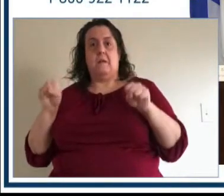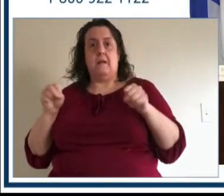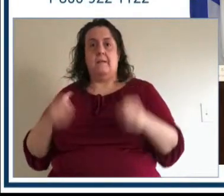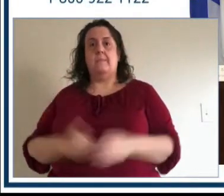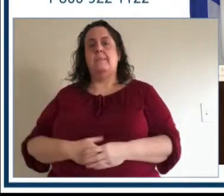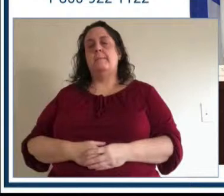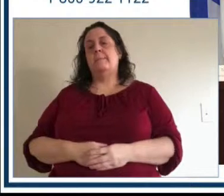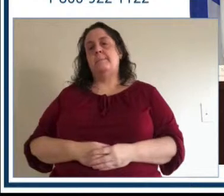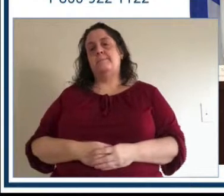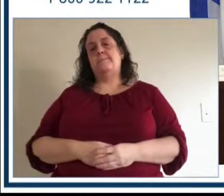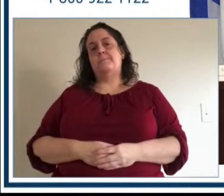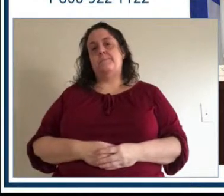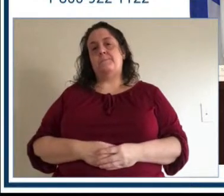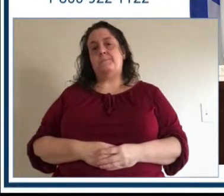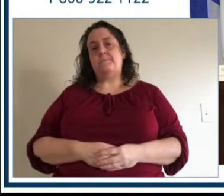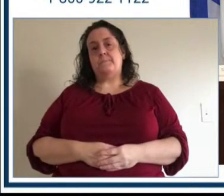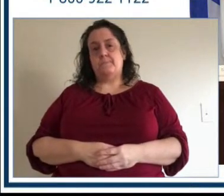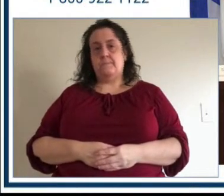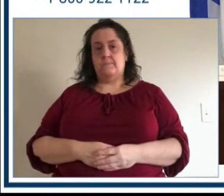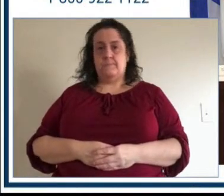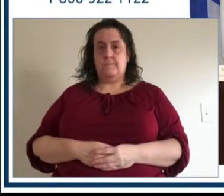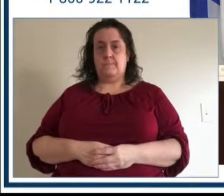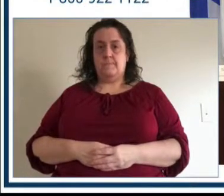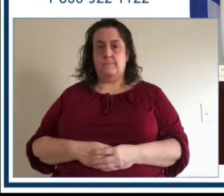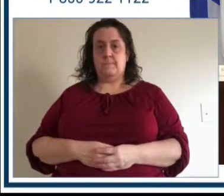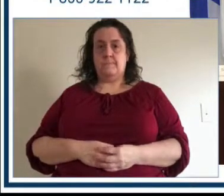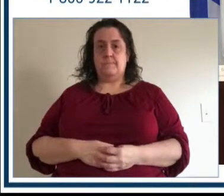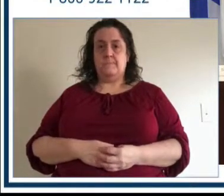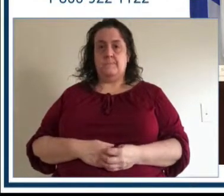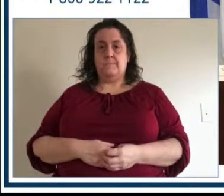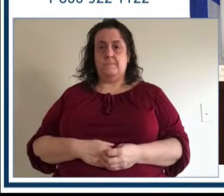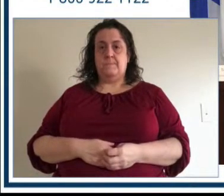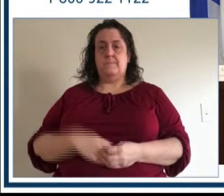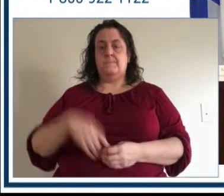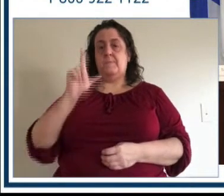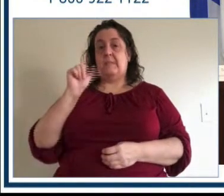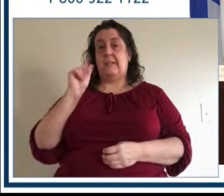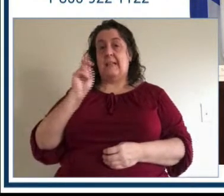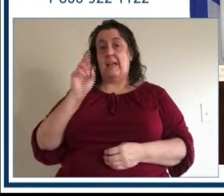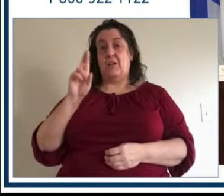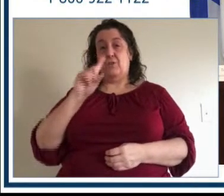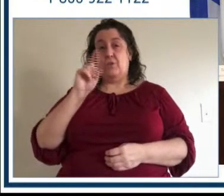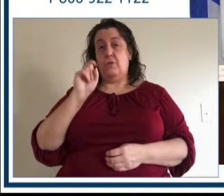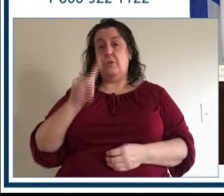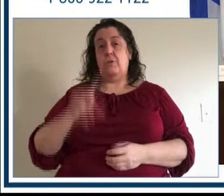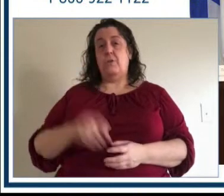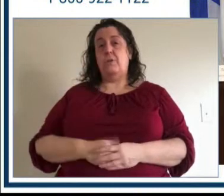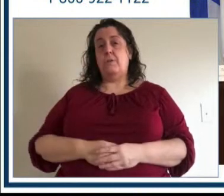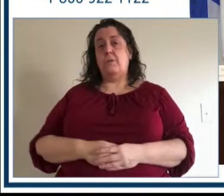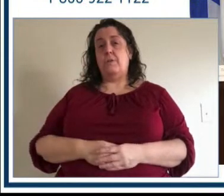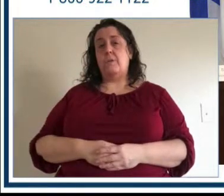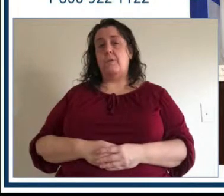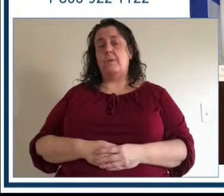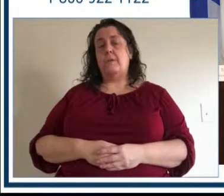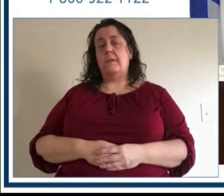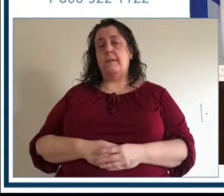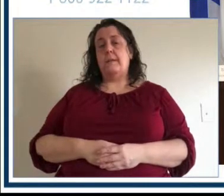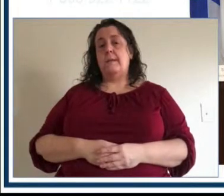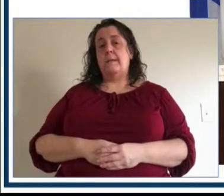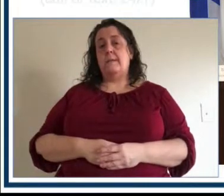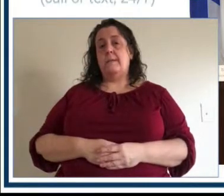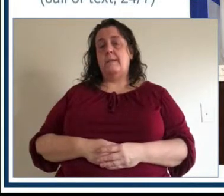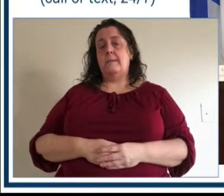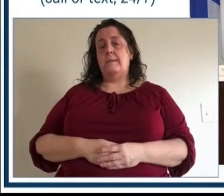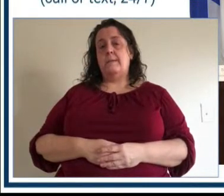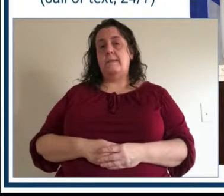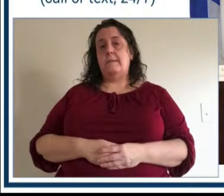Pat. Hi. For Dr. Strang, you talked about significant negative impact if we